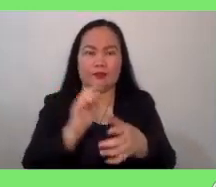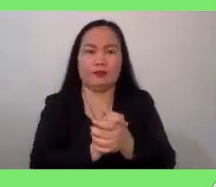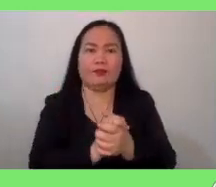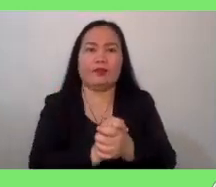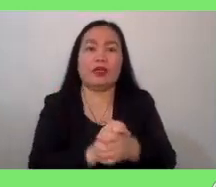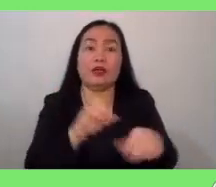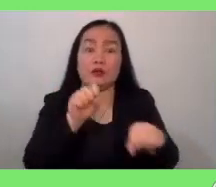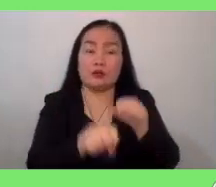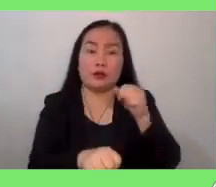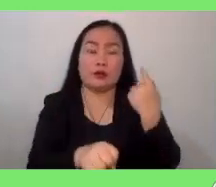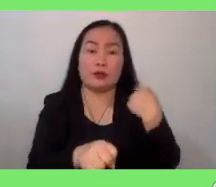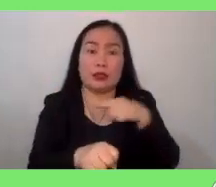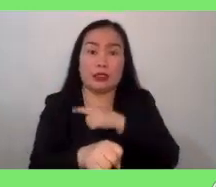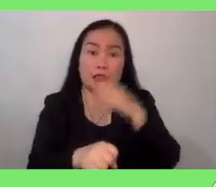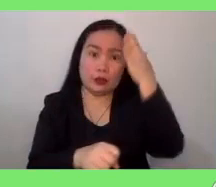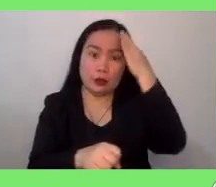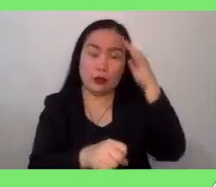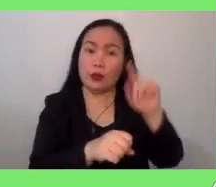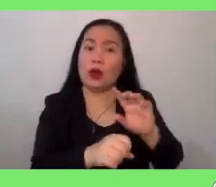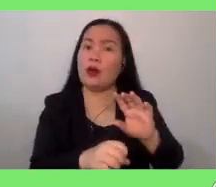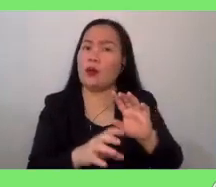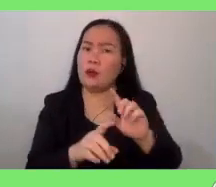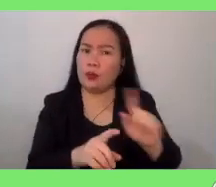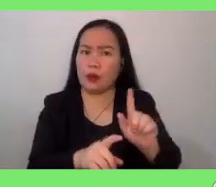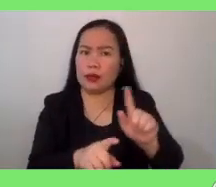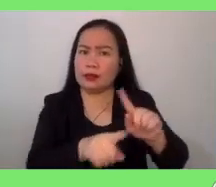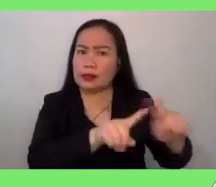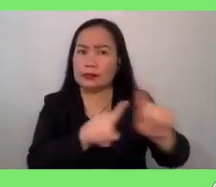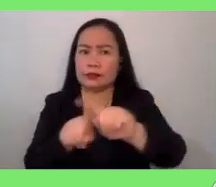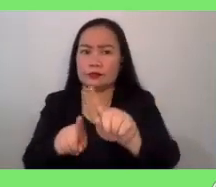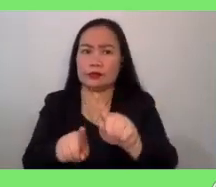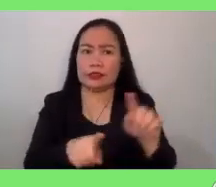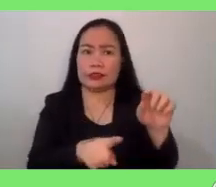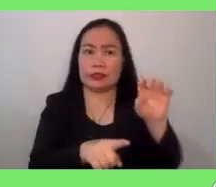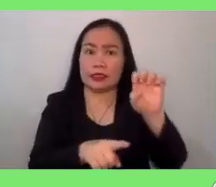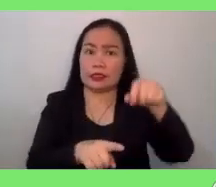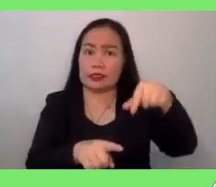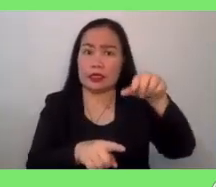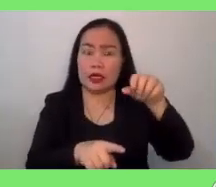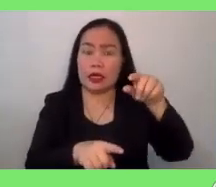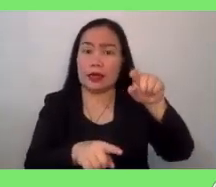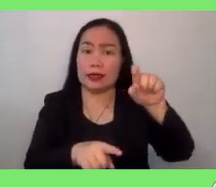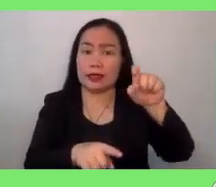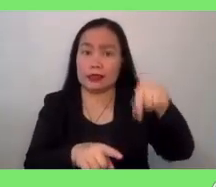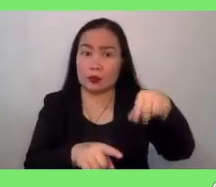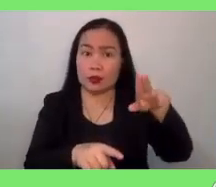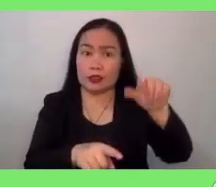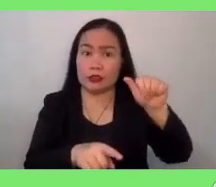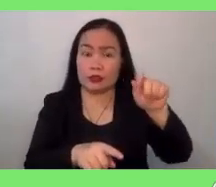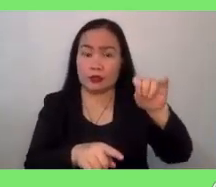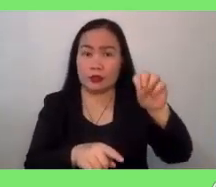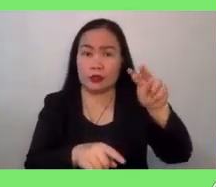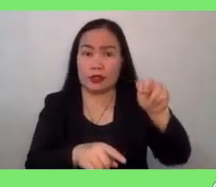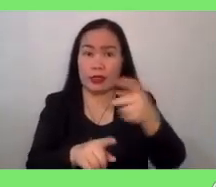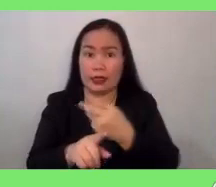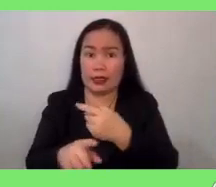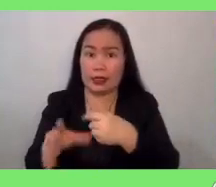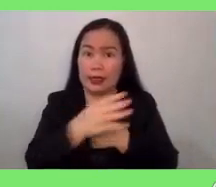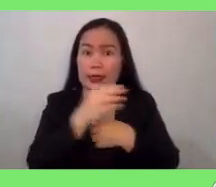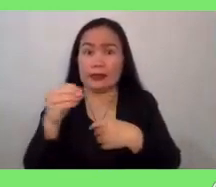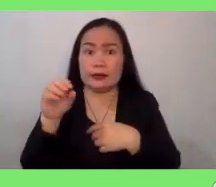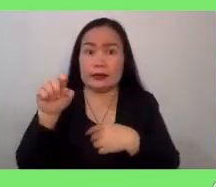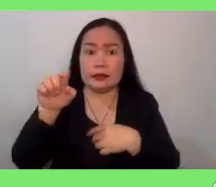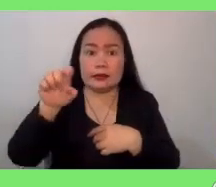expression at equation. Okay, so you try. Okay, so we have, for column